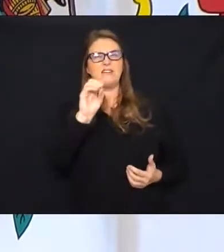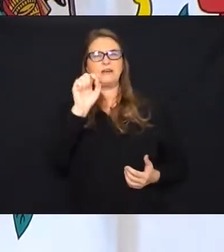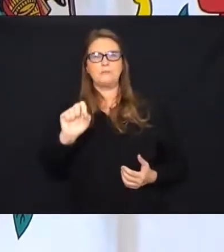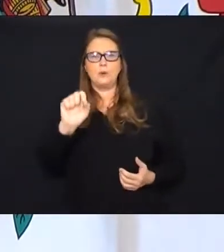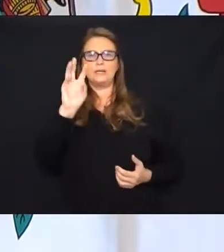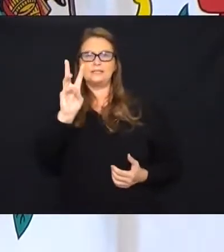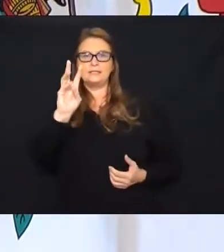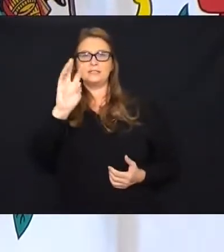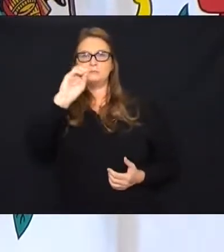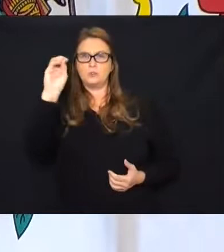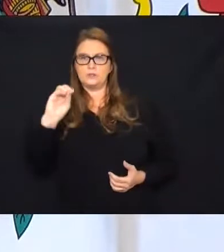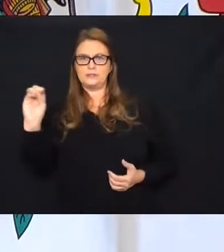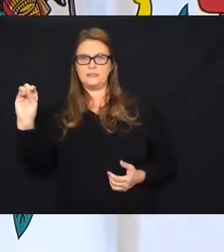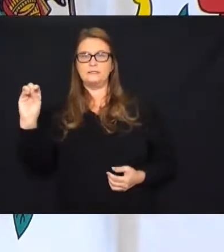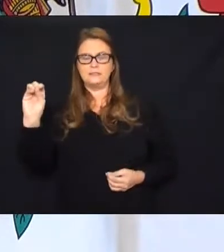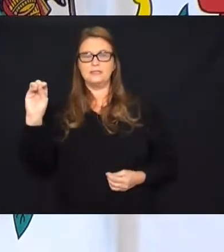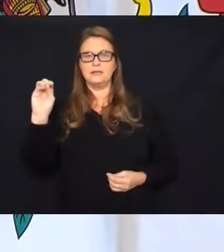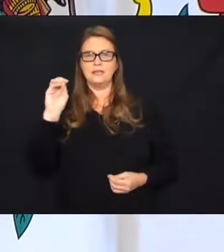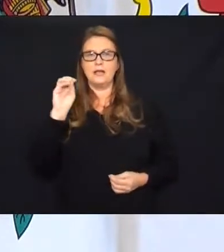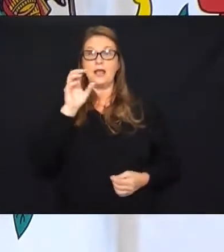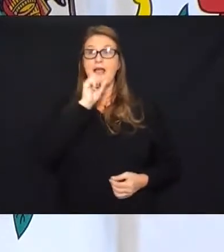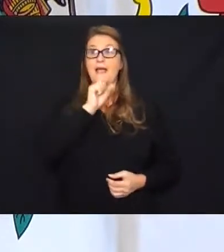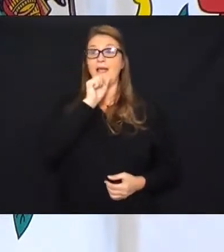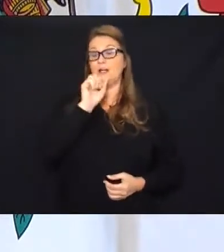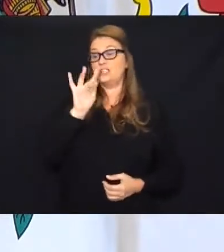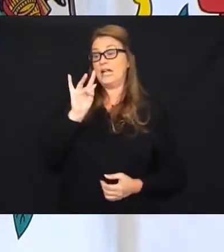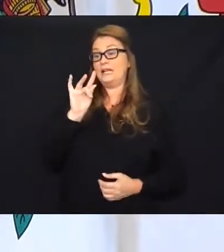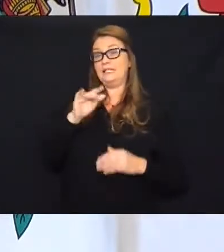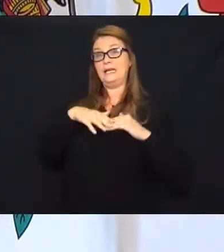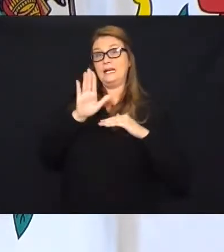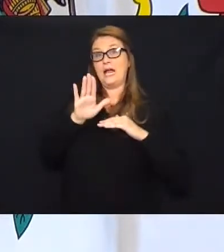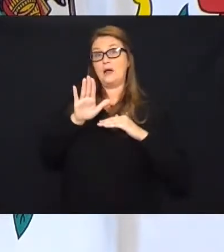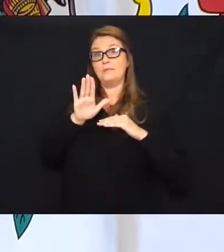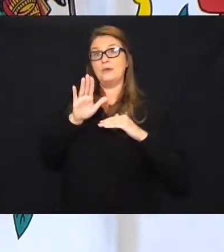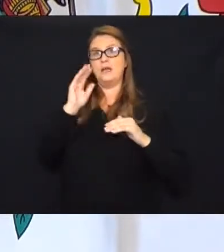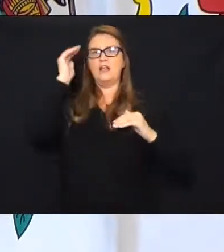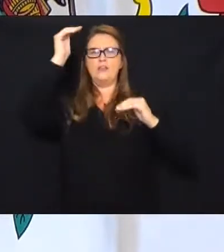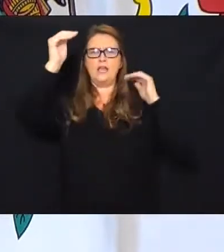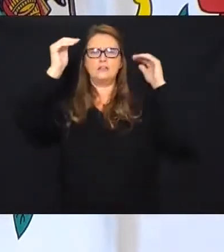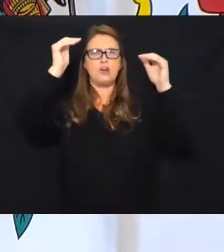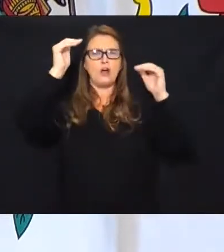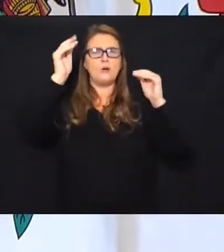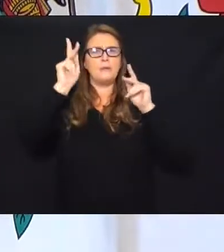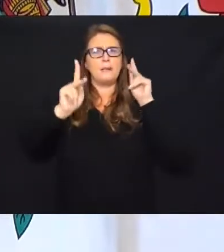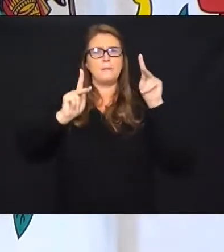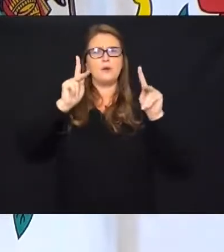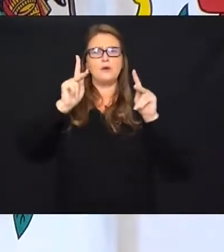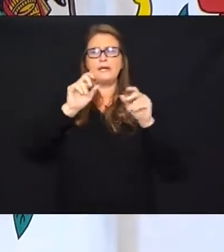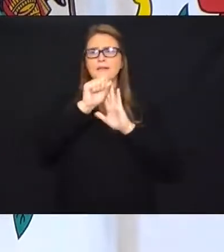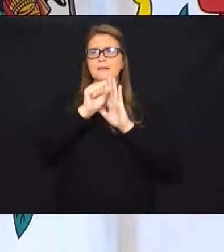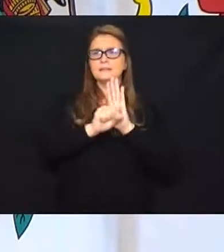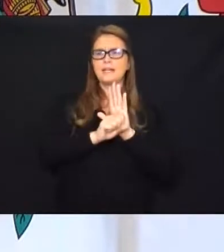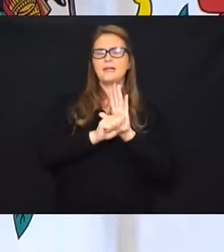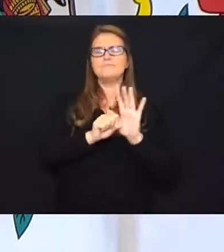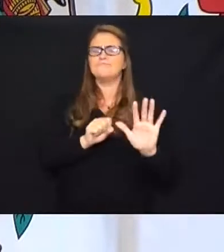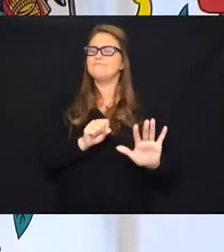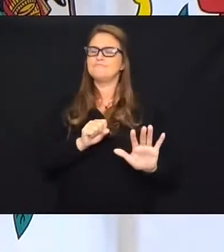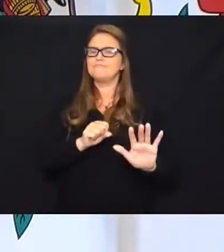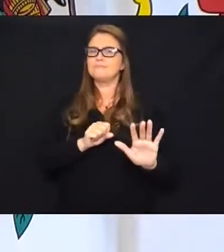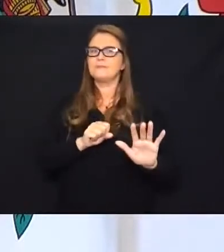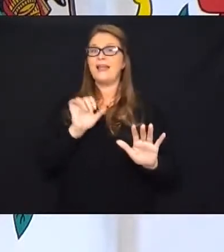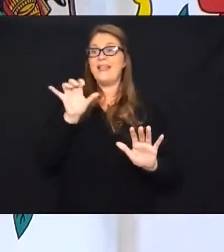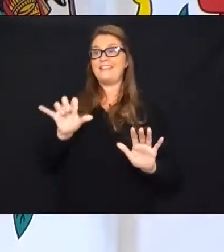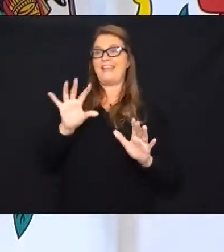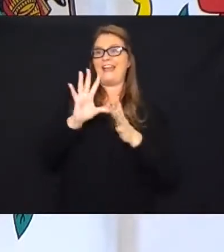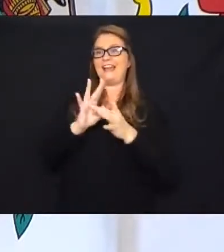70.6% or whatever, right at 71% of the 18 and older, the adults, that are in the state, it was a